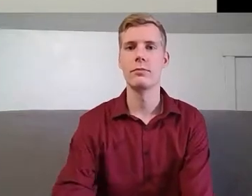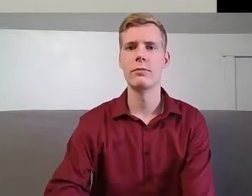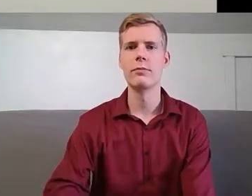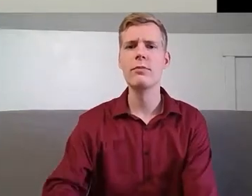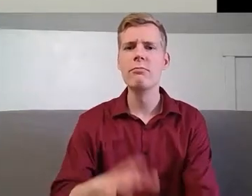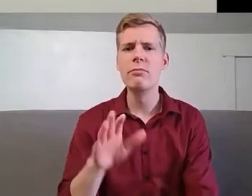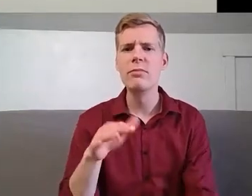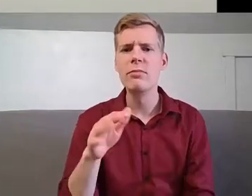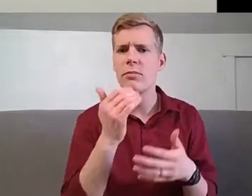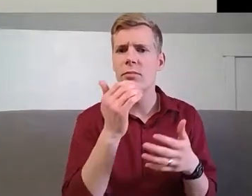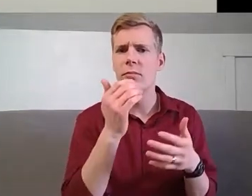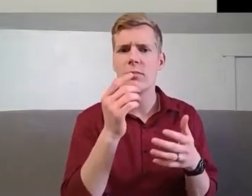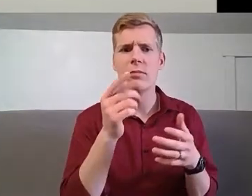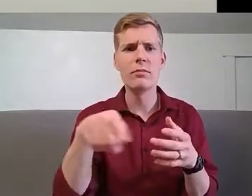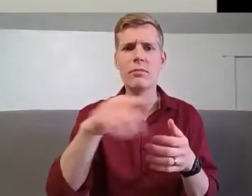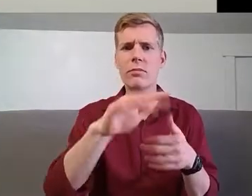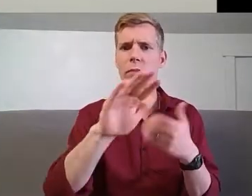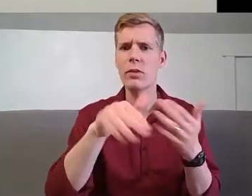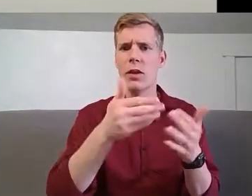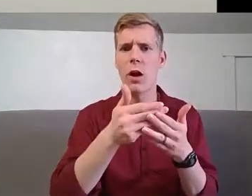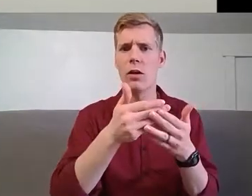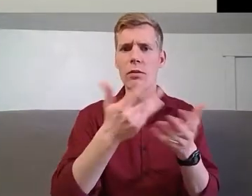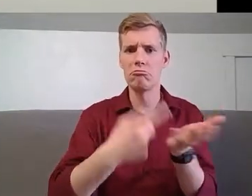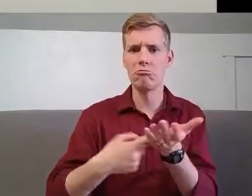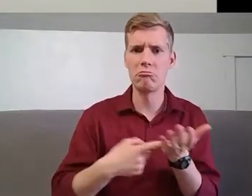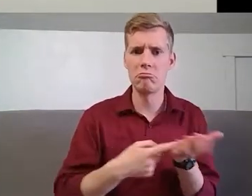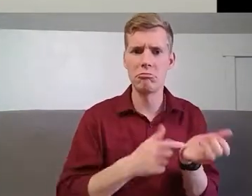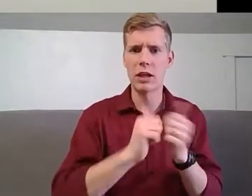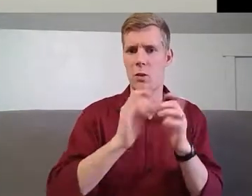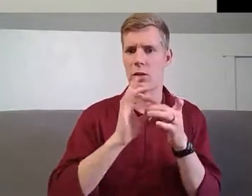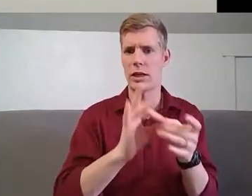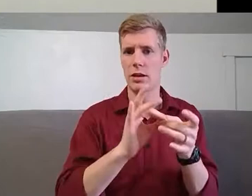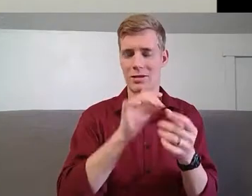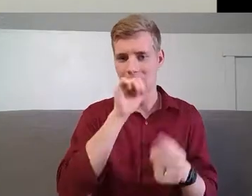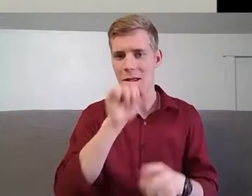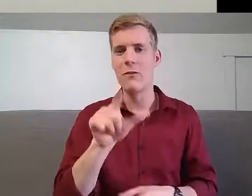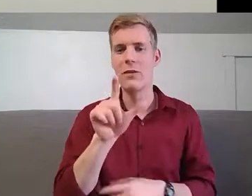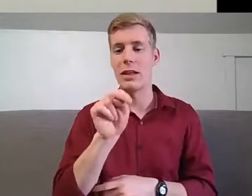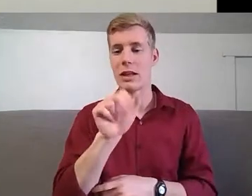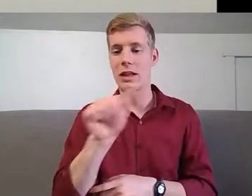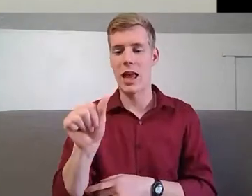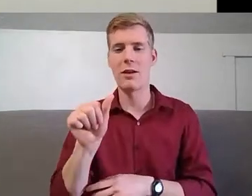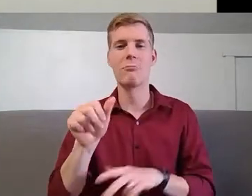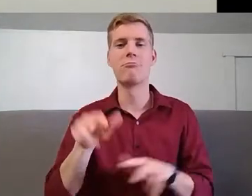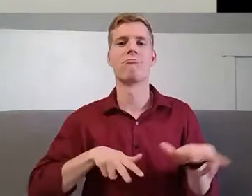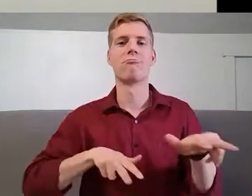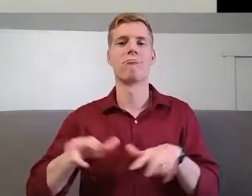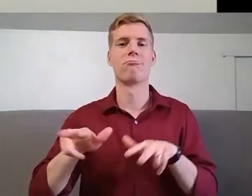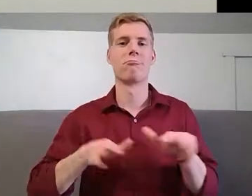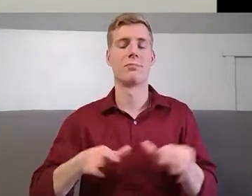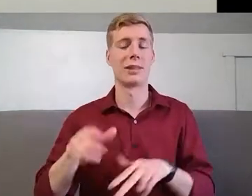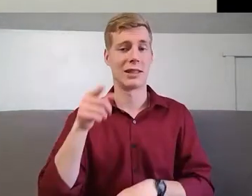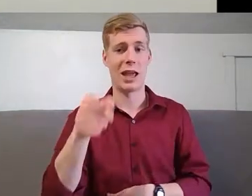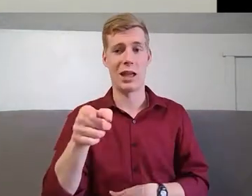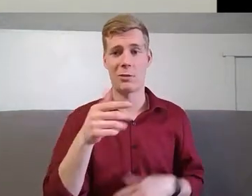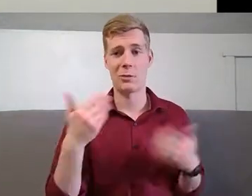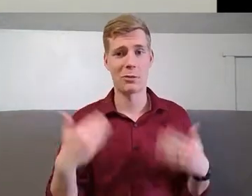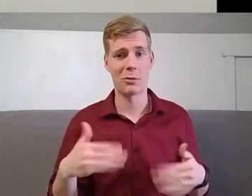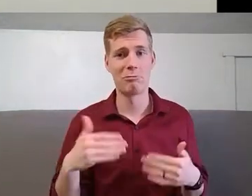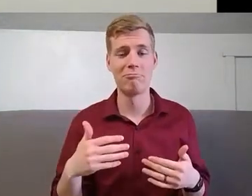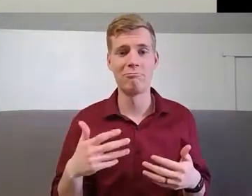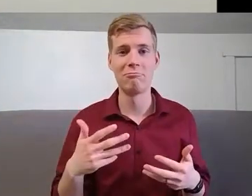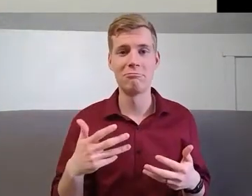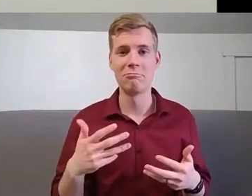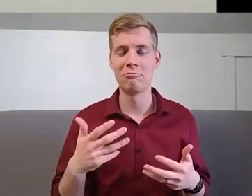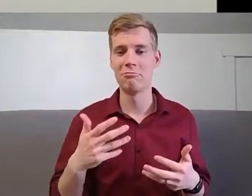did we get through everybody on how they are connecting? I love that Lena is outside walking. That is another great